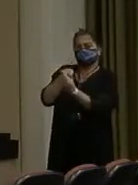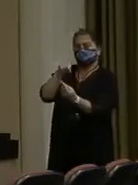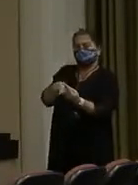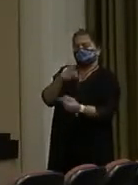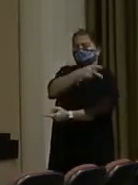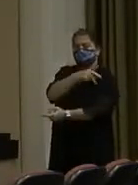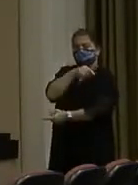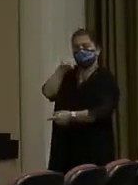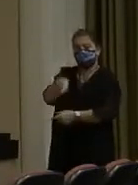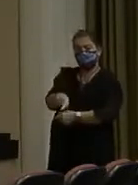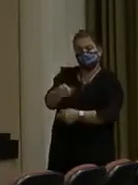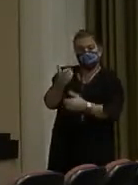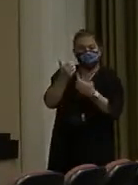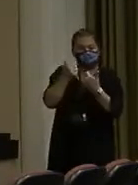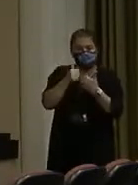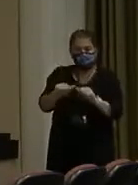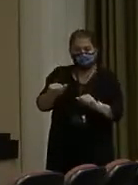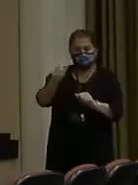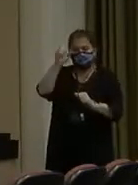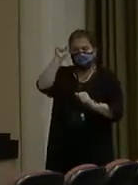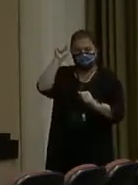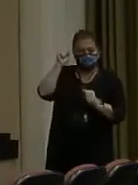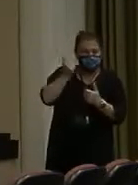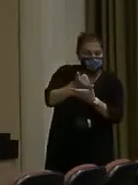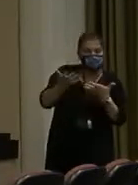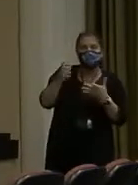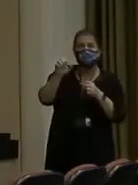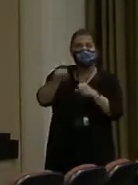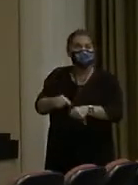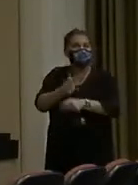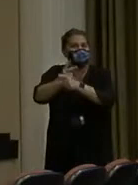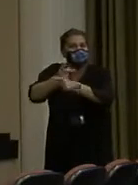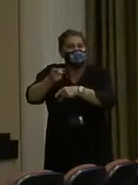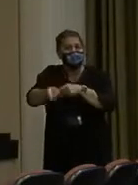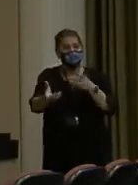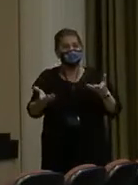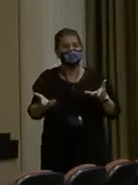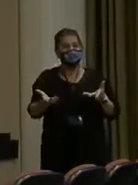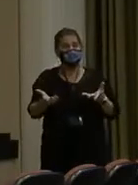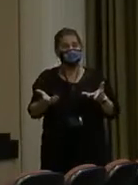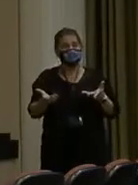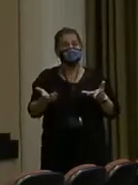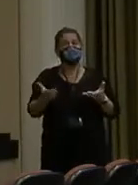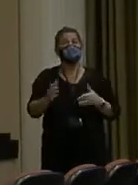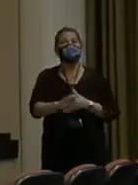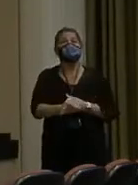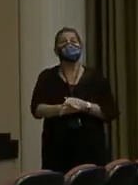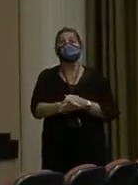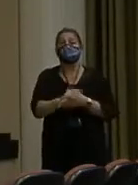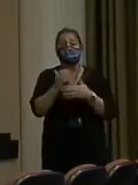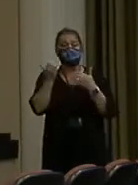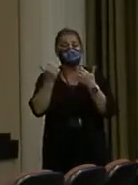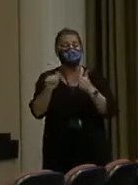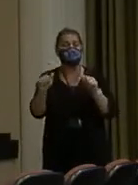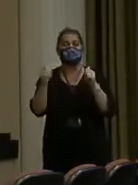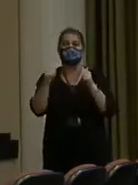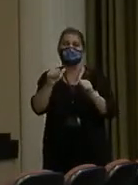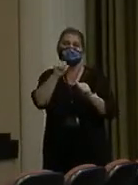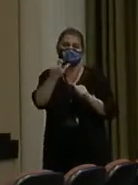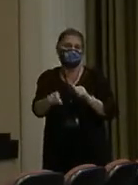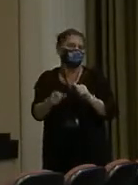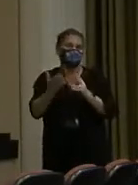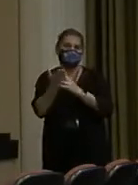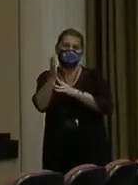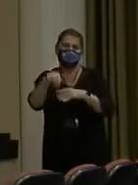were trying anything that you possibly could in order to care for them. And as I said, we just didn't have to go through